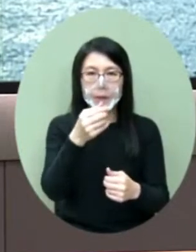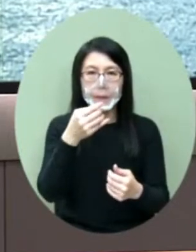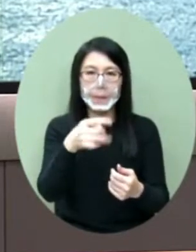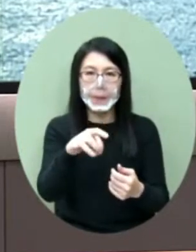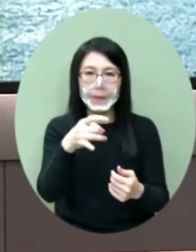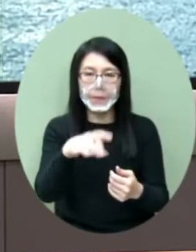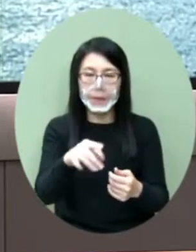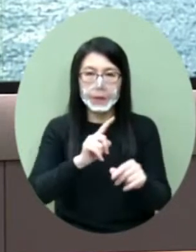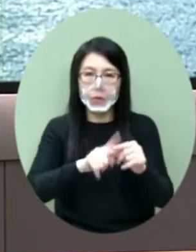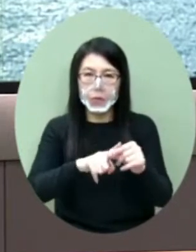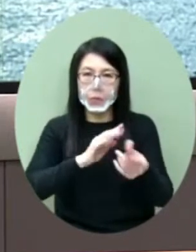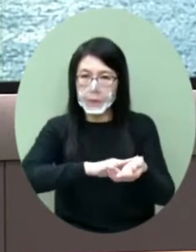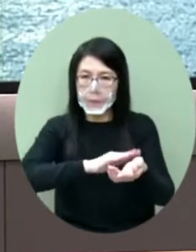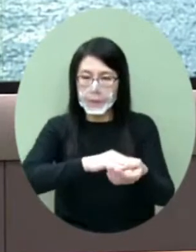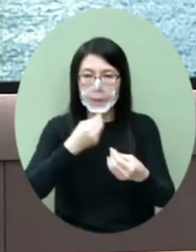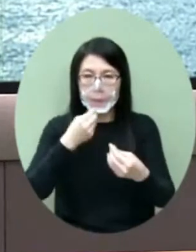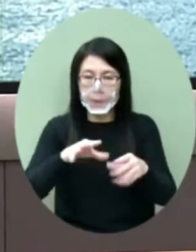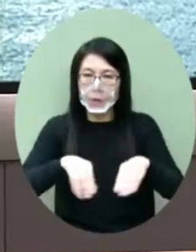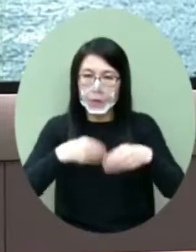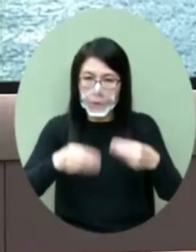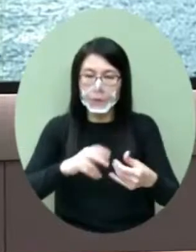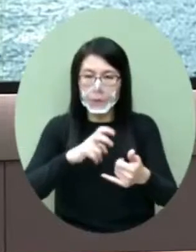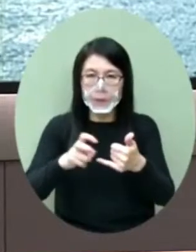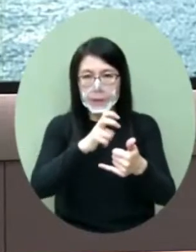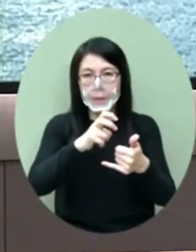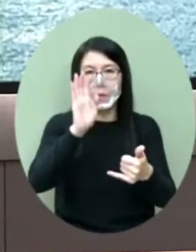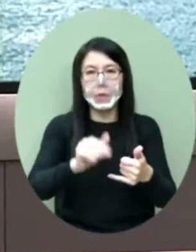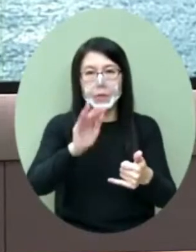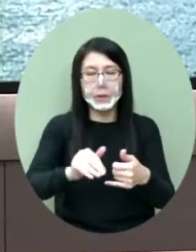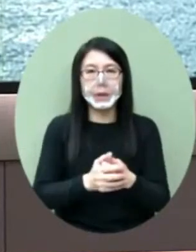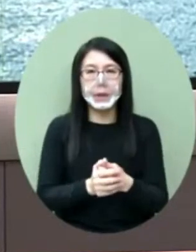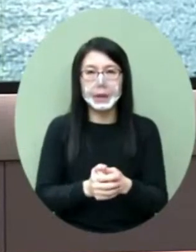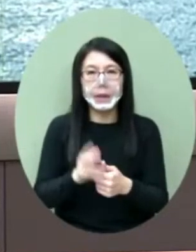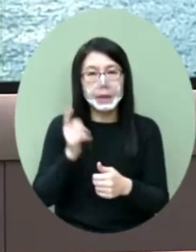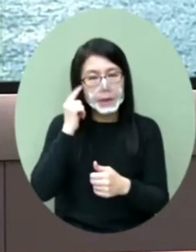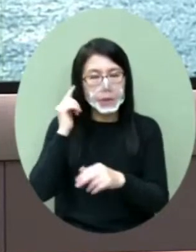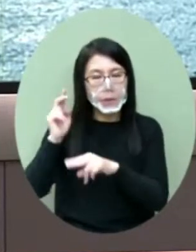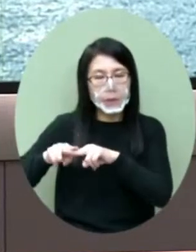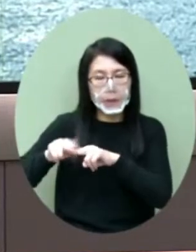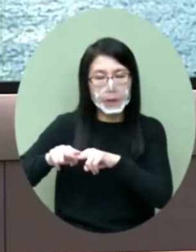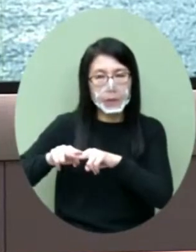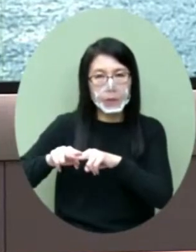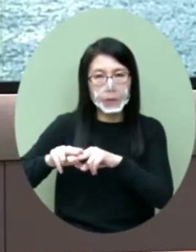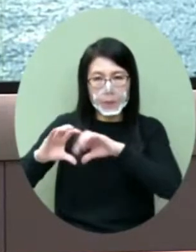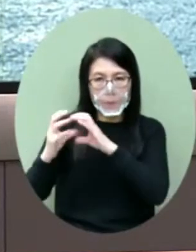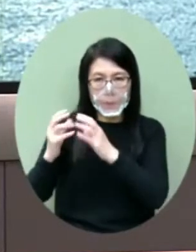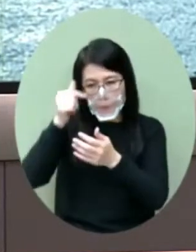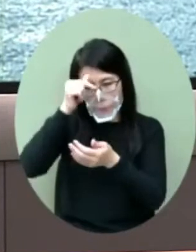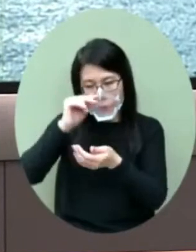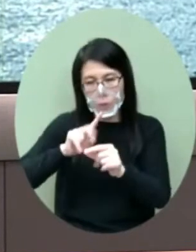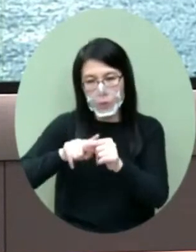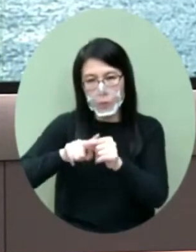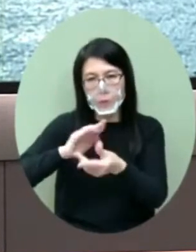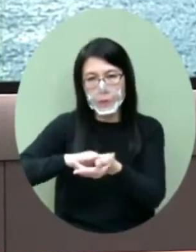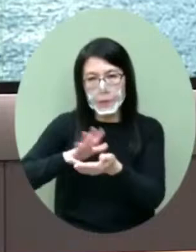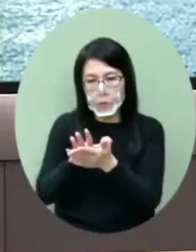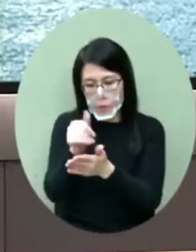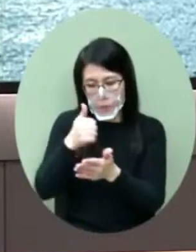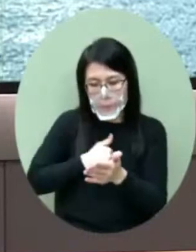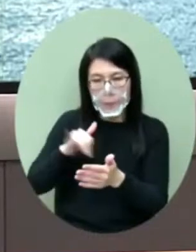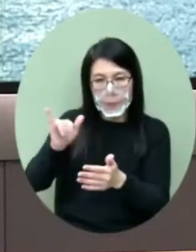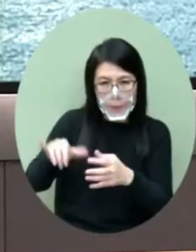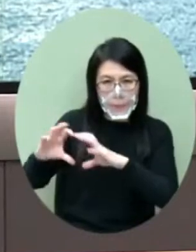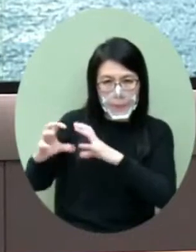patients were offering at 10 Chinese medicine consultations for them. The mainland